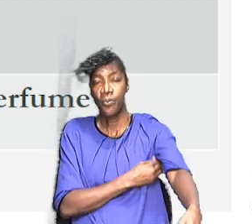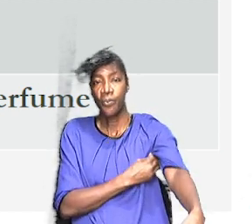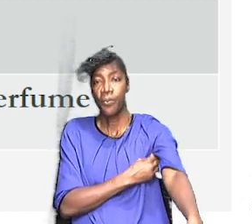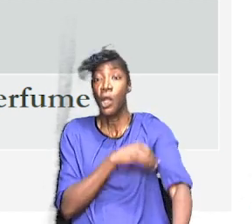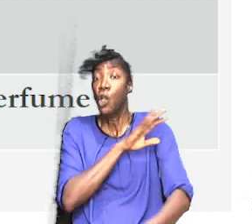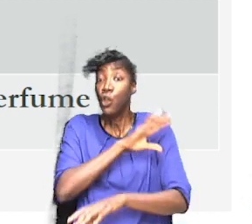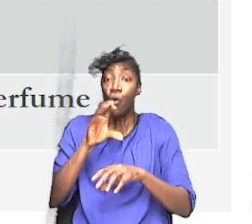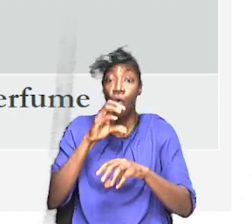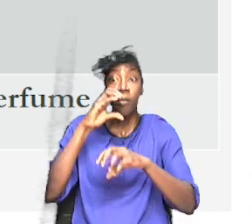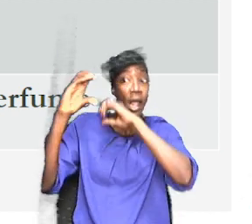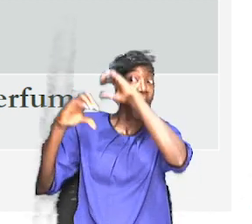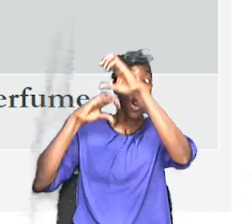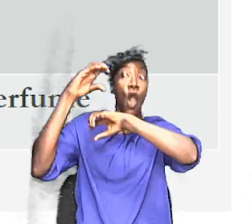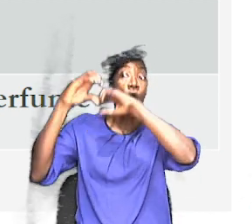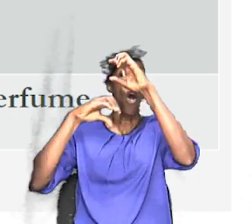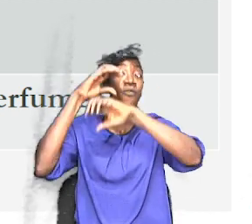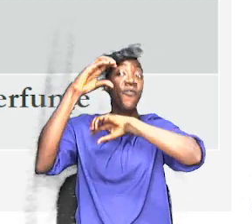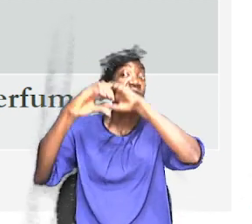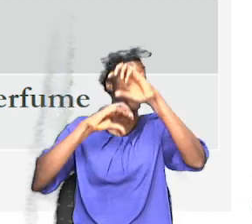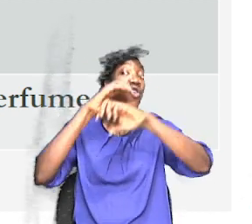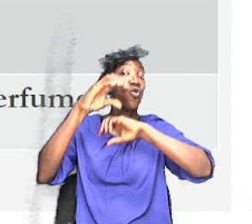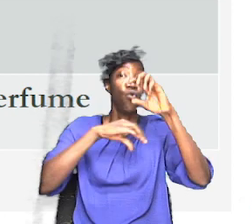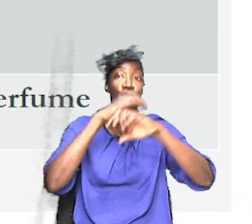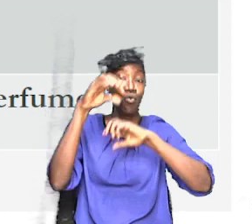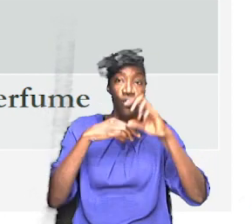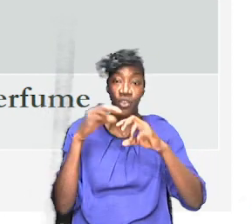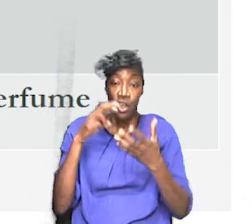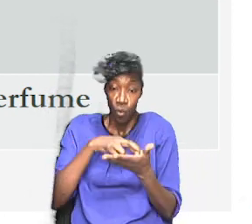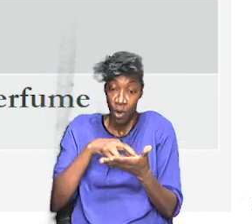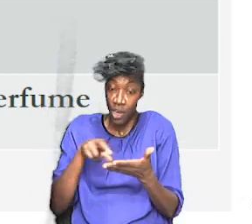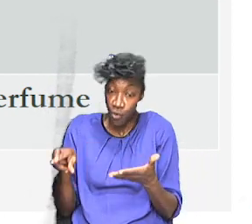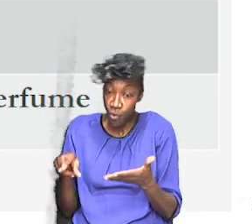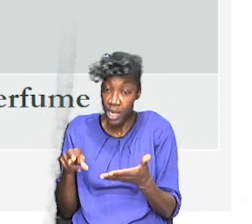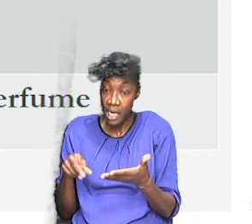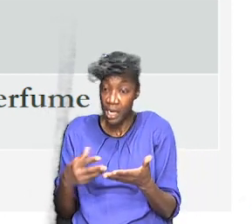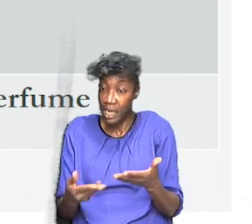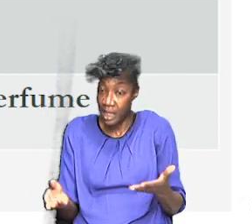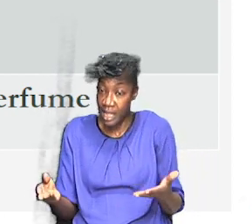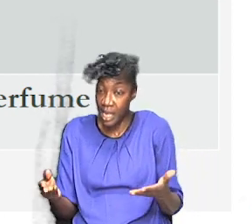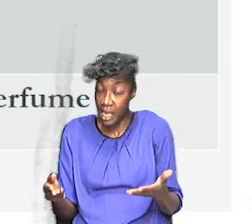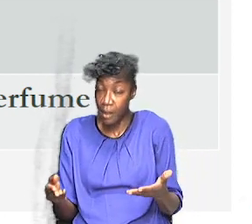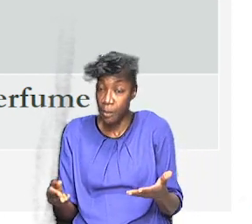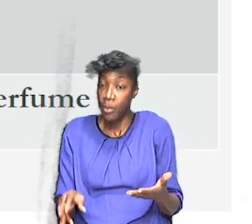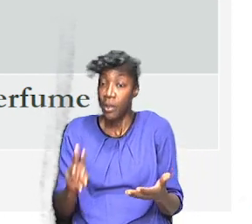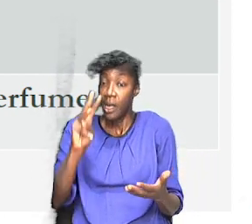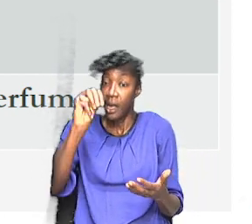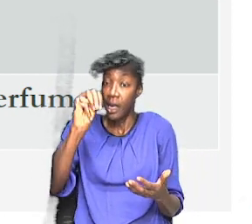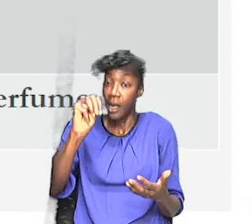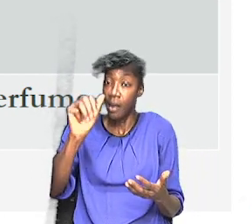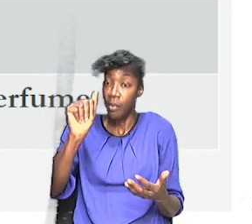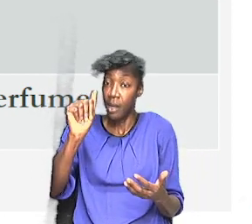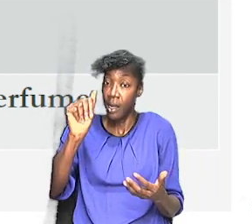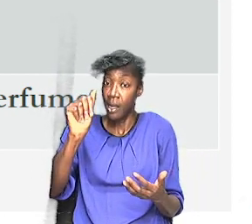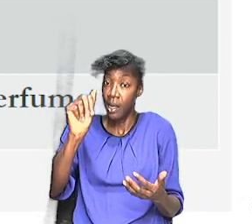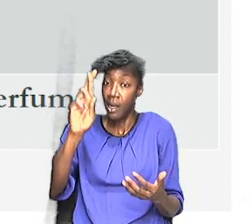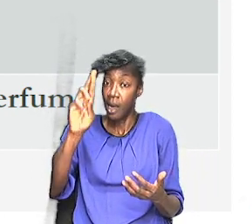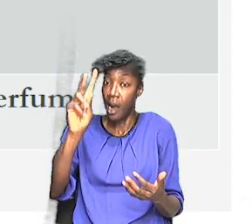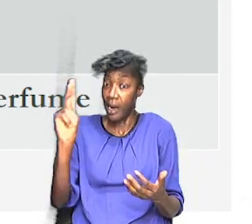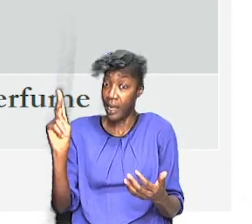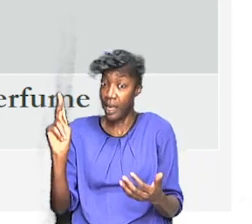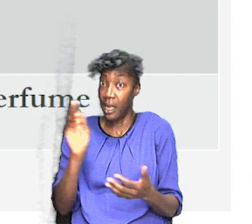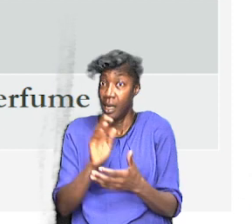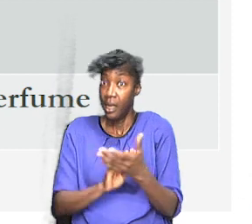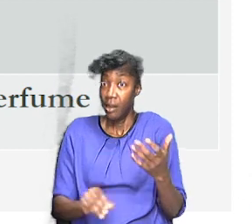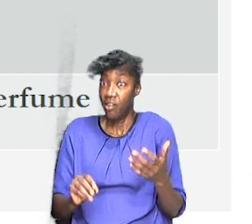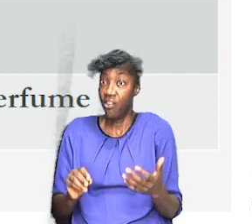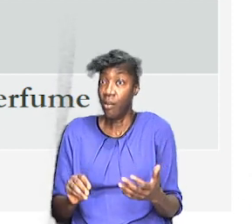get confused when we read the events in Matthew chapter 26, Mark chapter 14, and St. John chapter 12. And there are other things